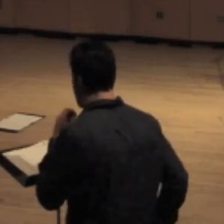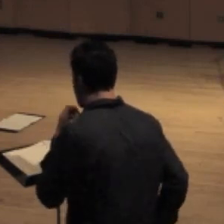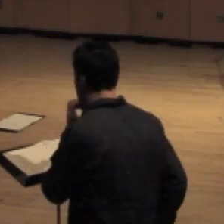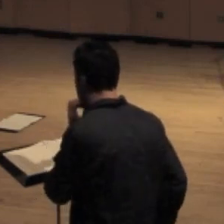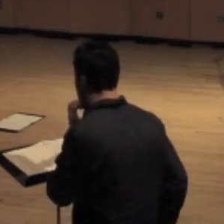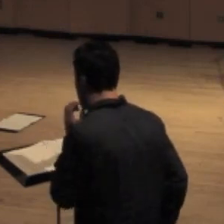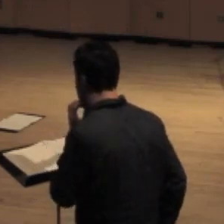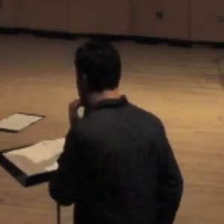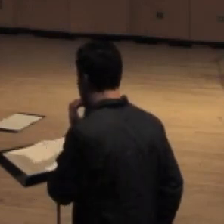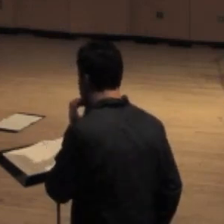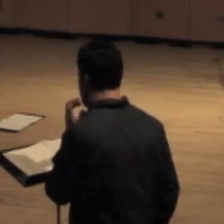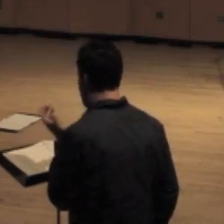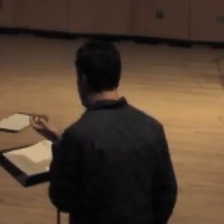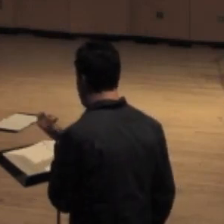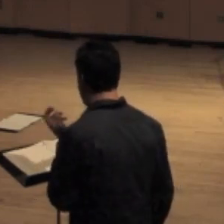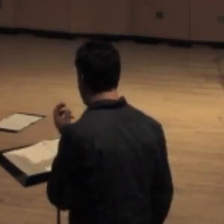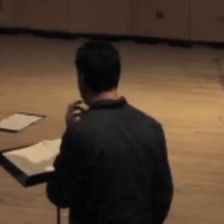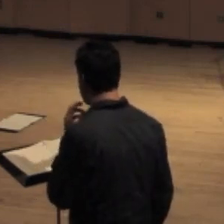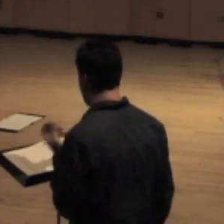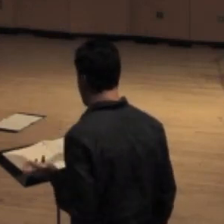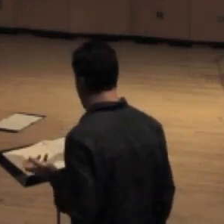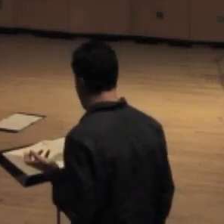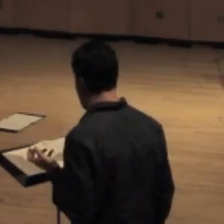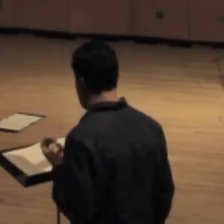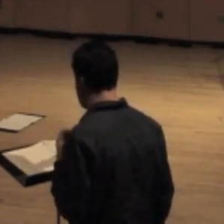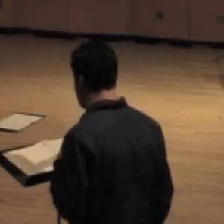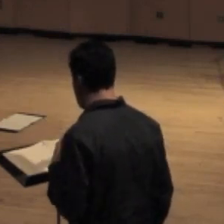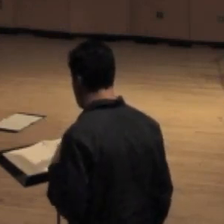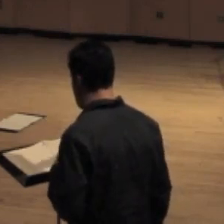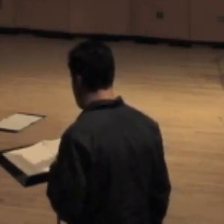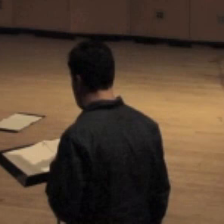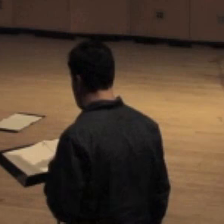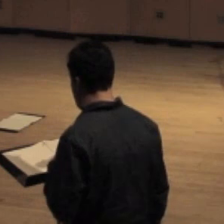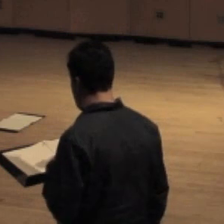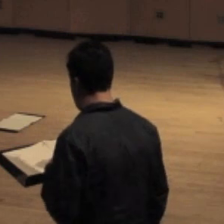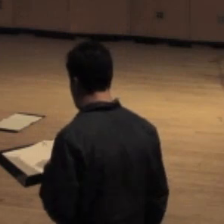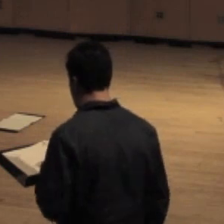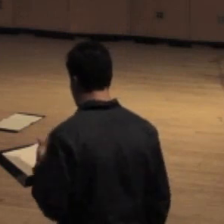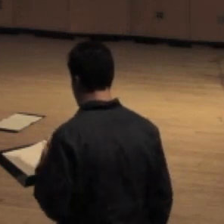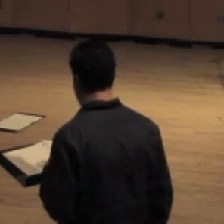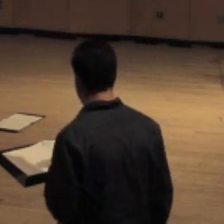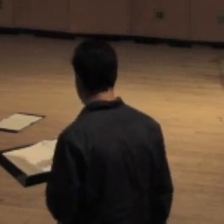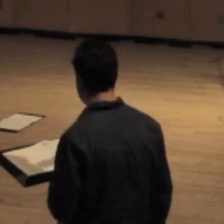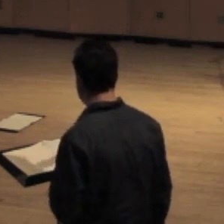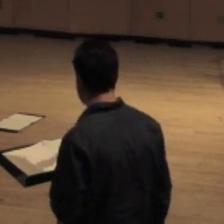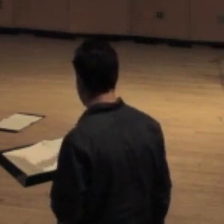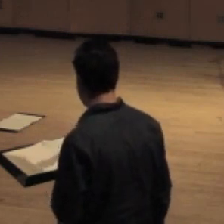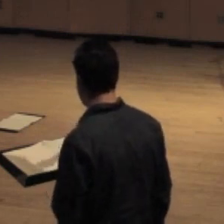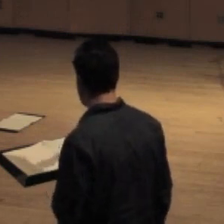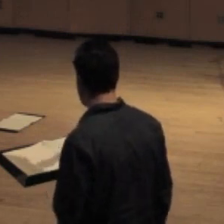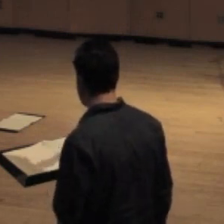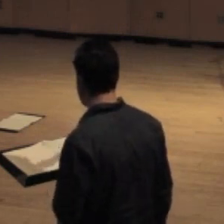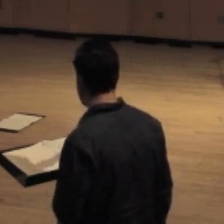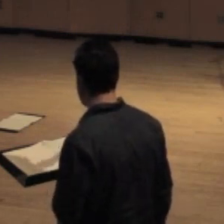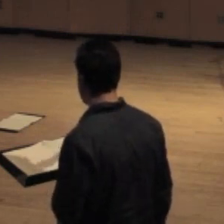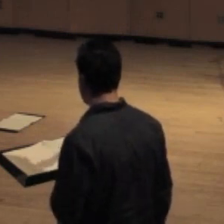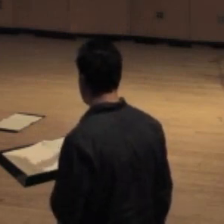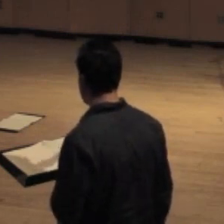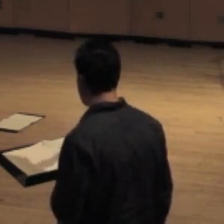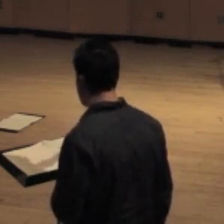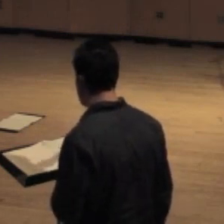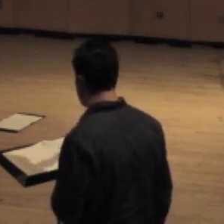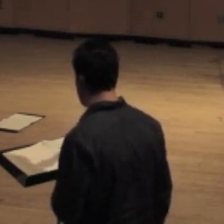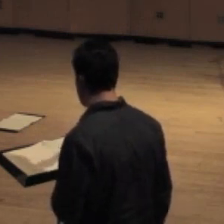good and we've stayed together so long things aren't so terrible between